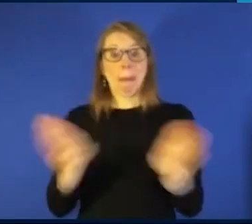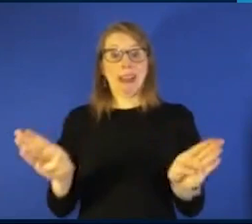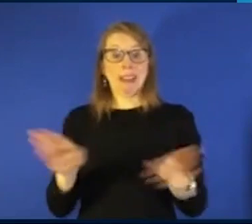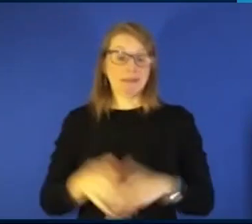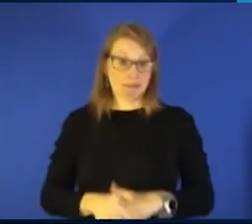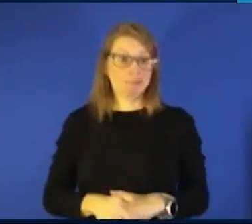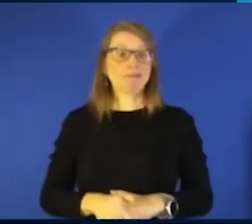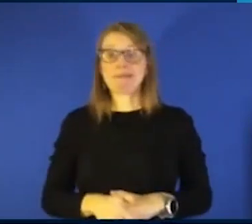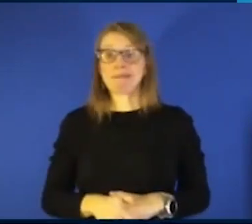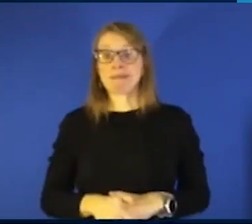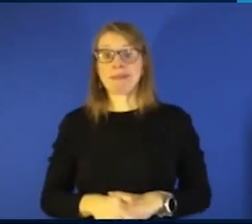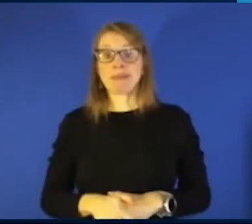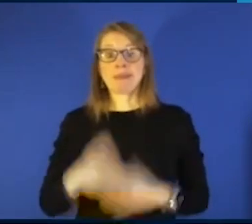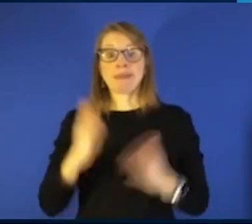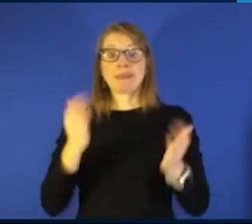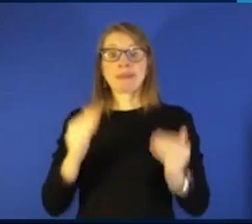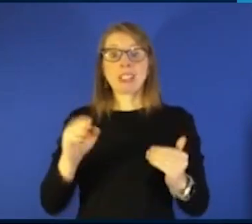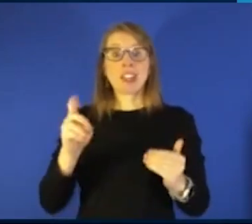Dr. Adiga?